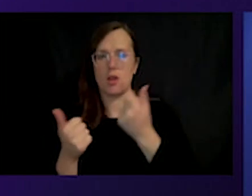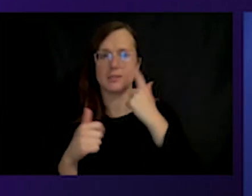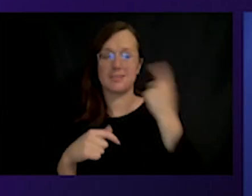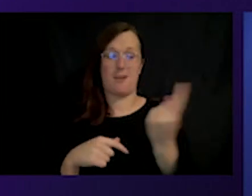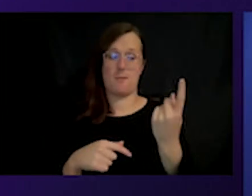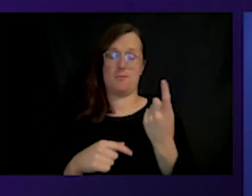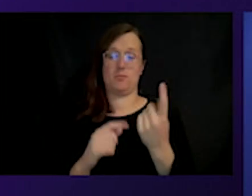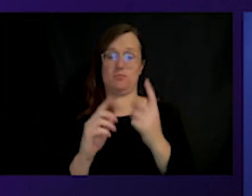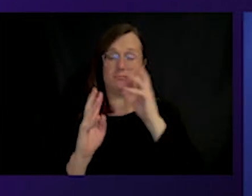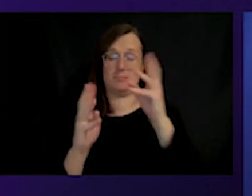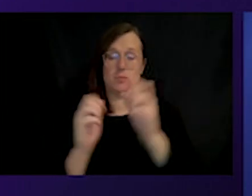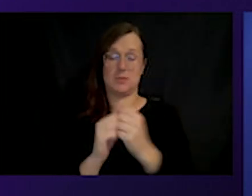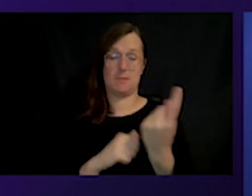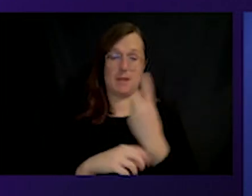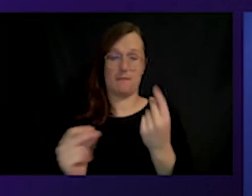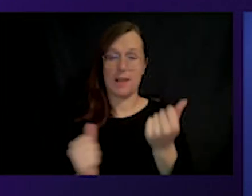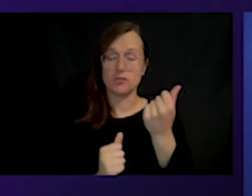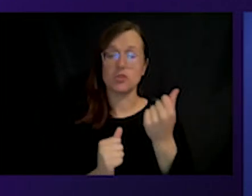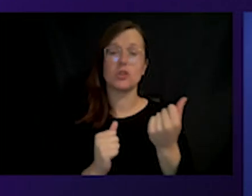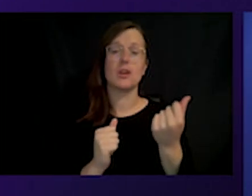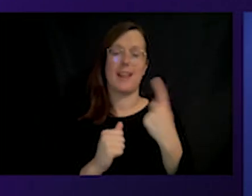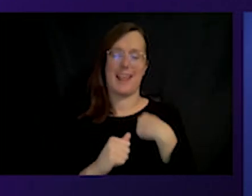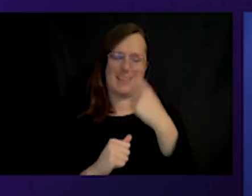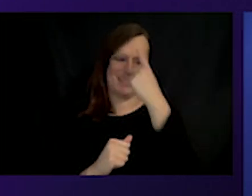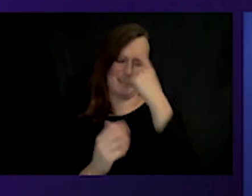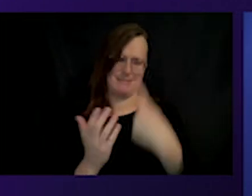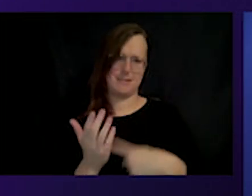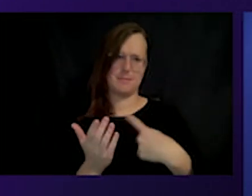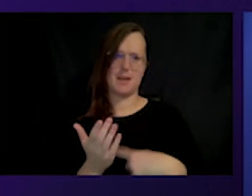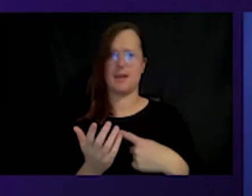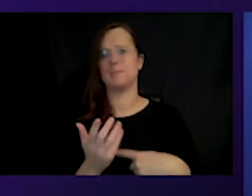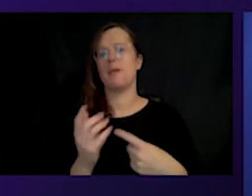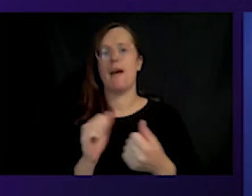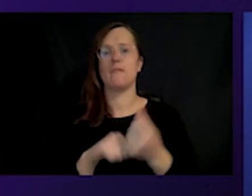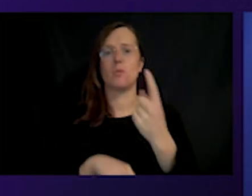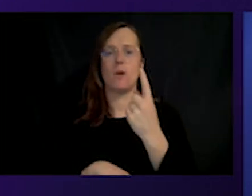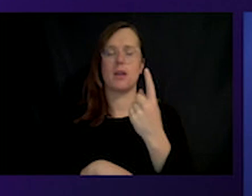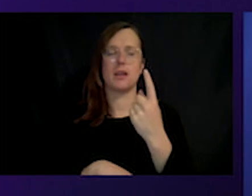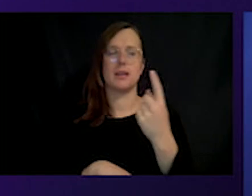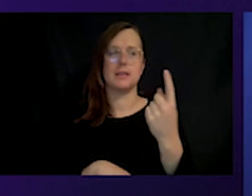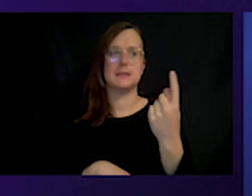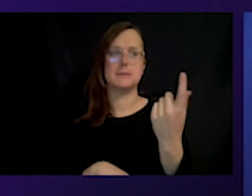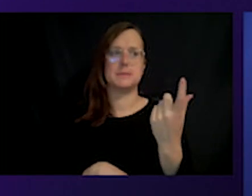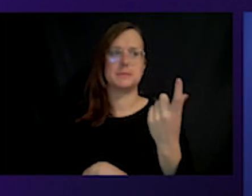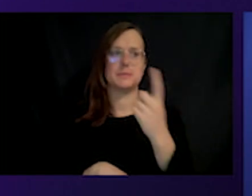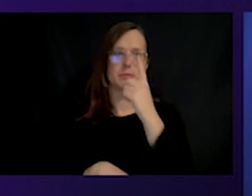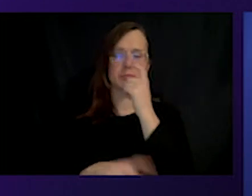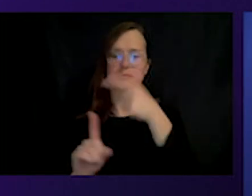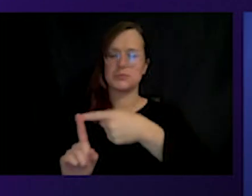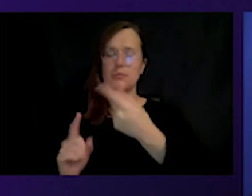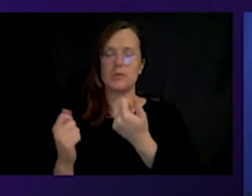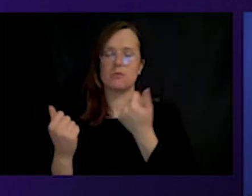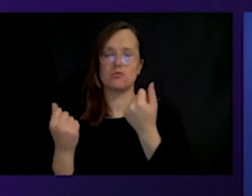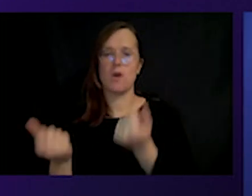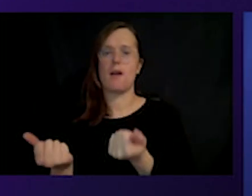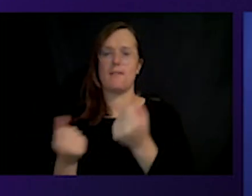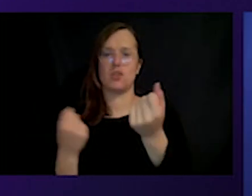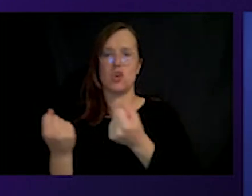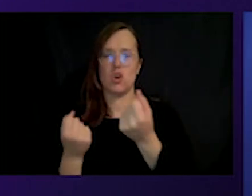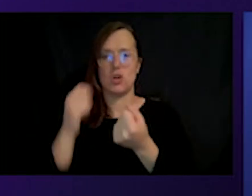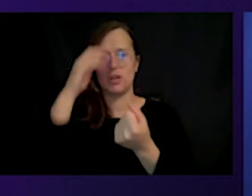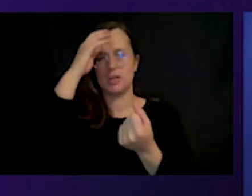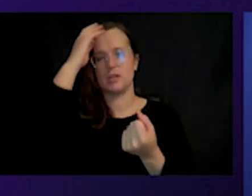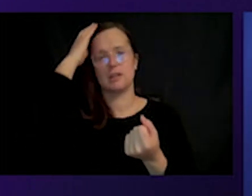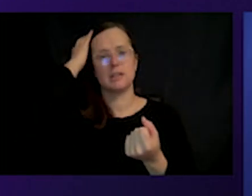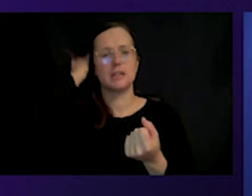think sometimes everybody who has driven in a car, and in the case I normally live